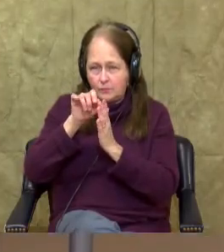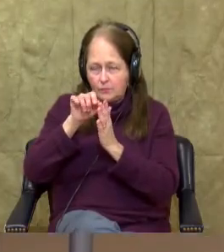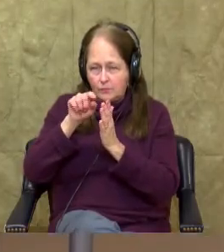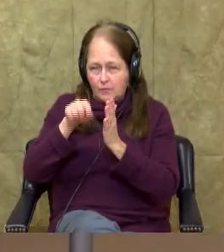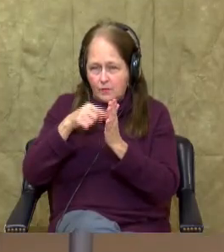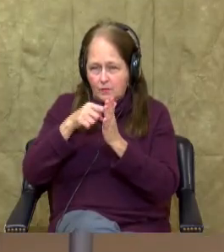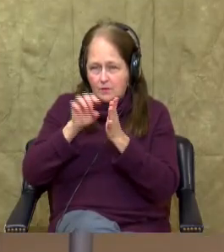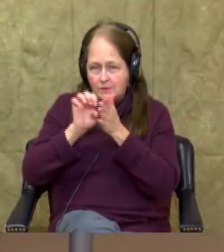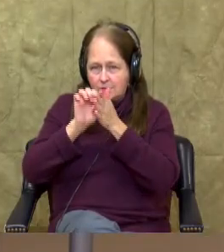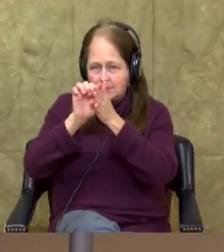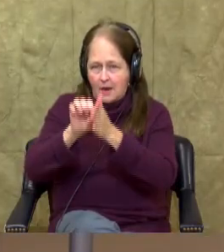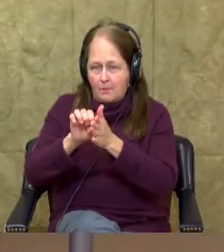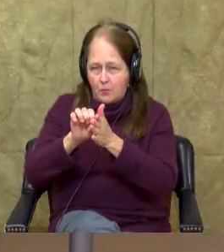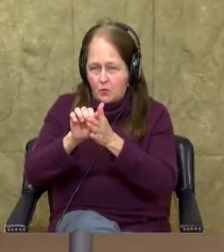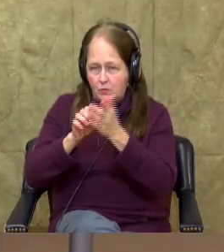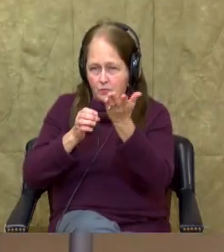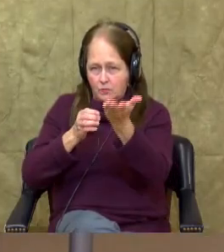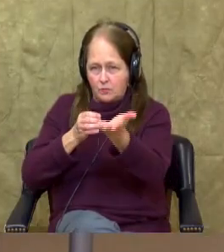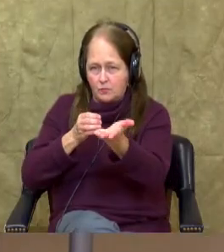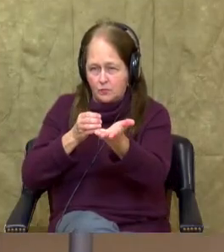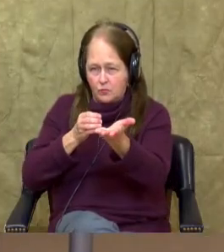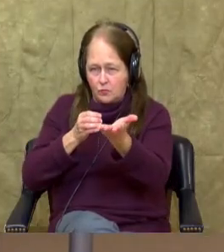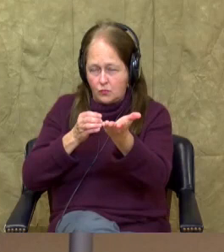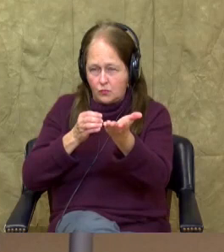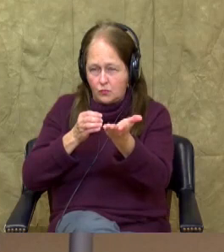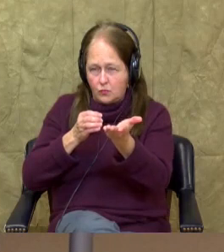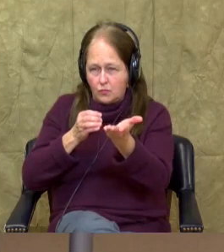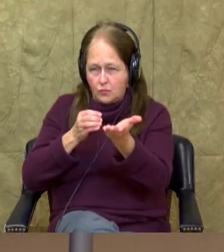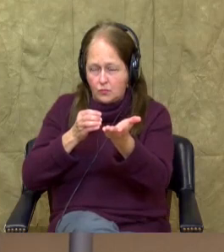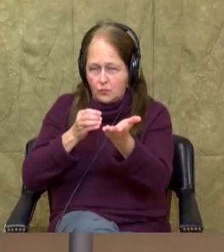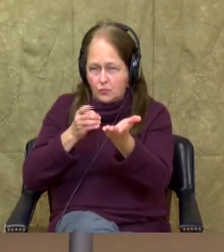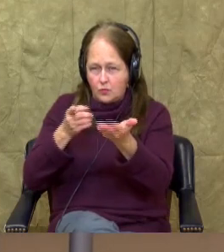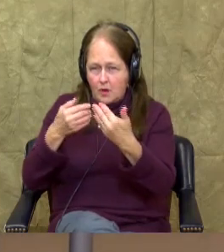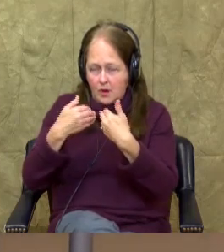This is an example. You have